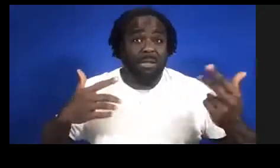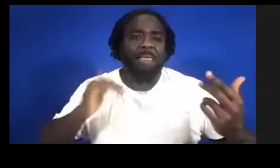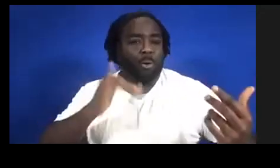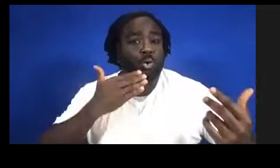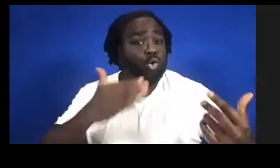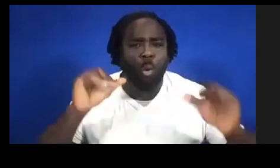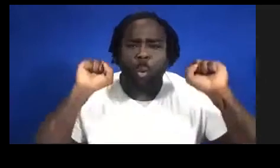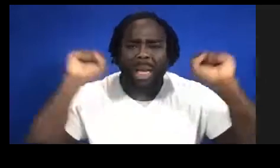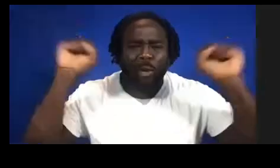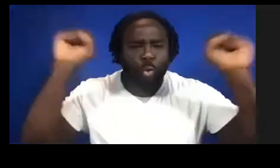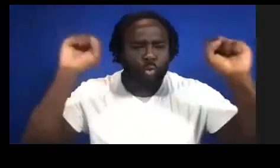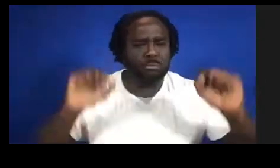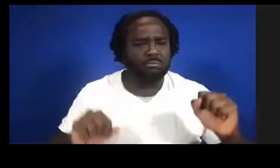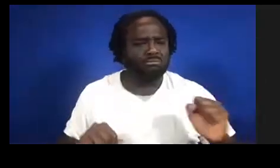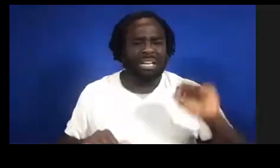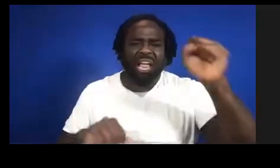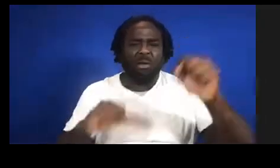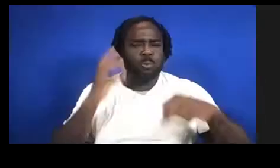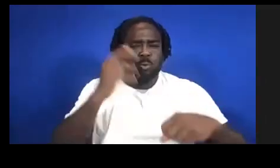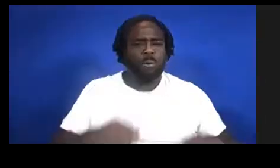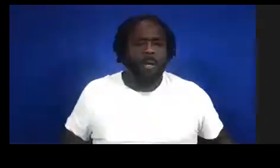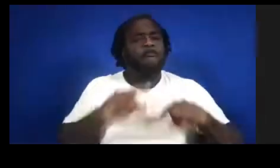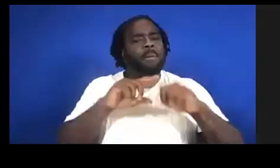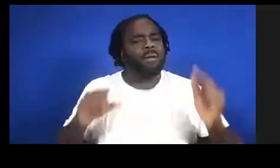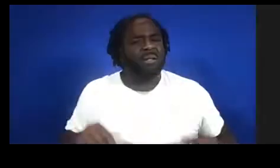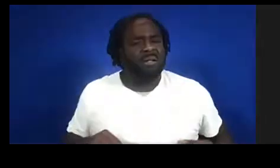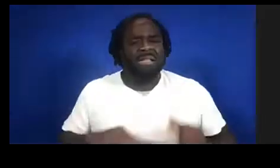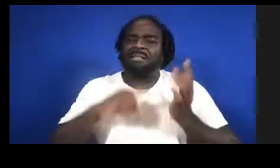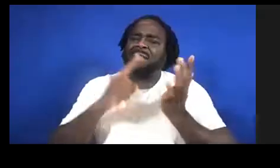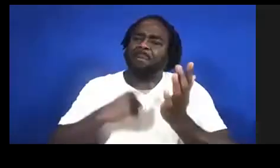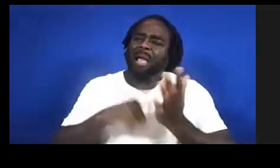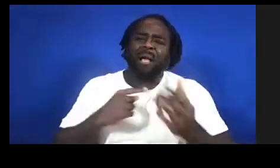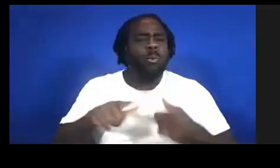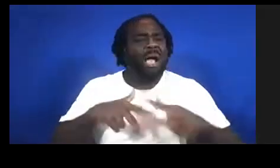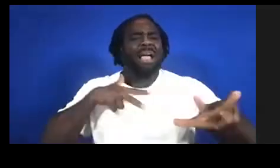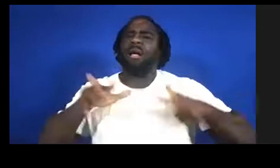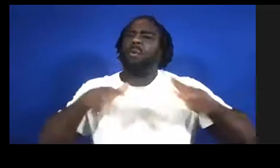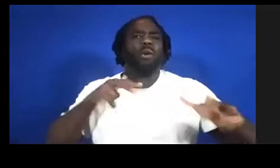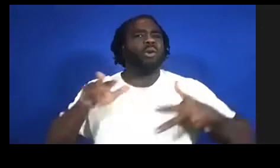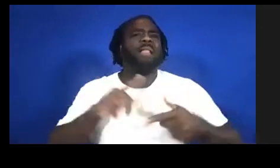So I've been trying to pick up this hiking thing, right? I've been trying to get fit. I've been trying to work out.